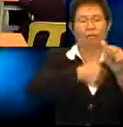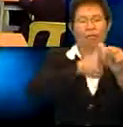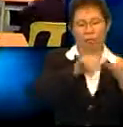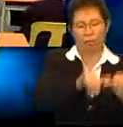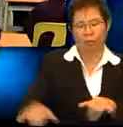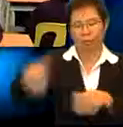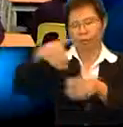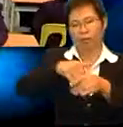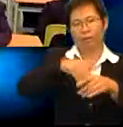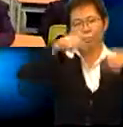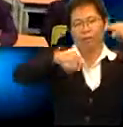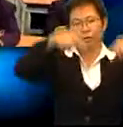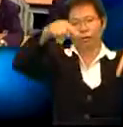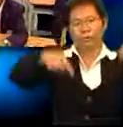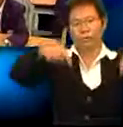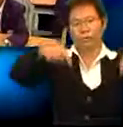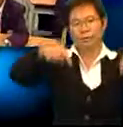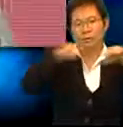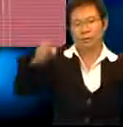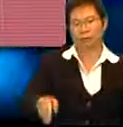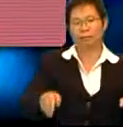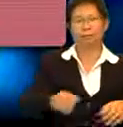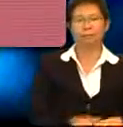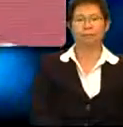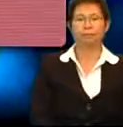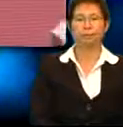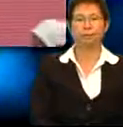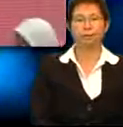Record every measurement in the frequency table.